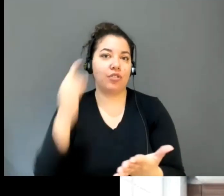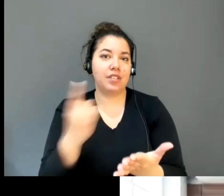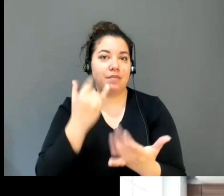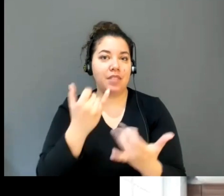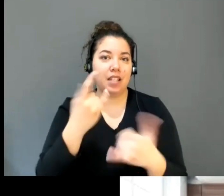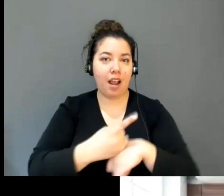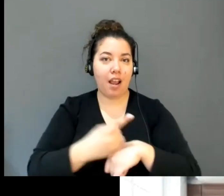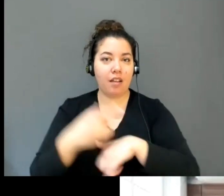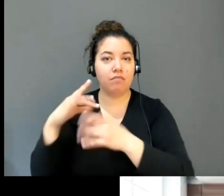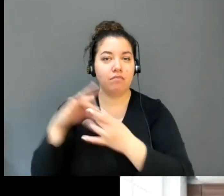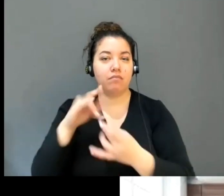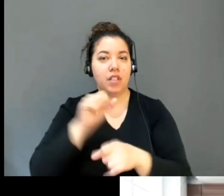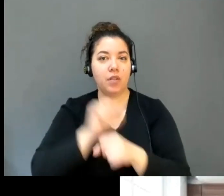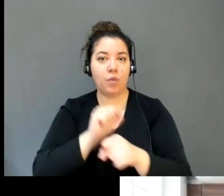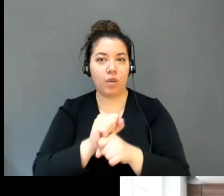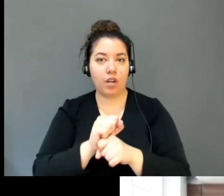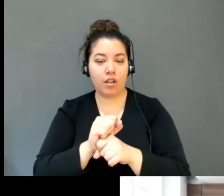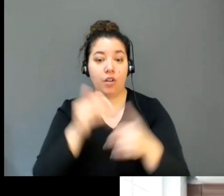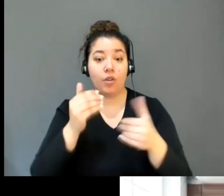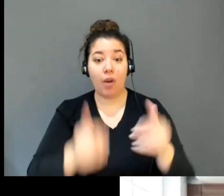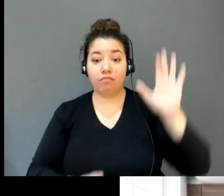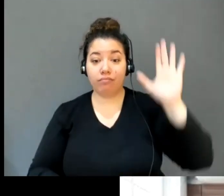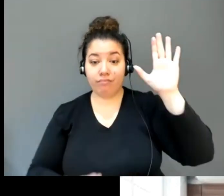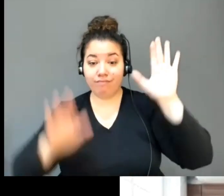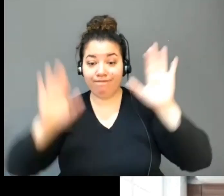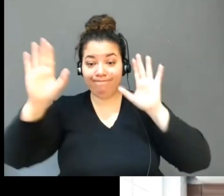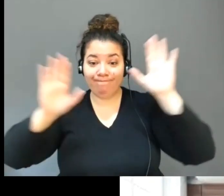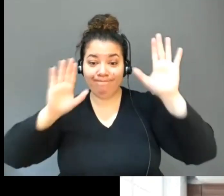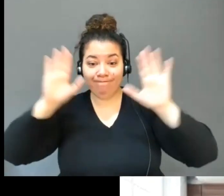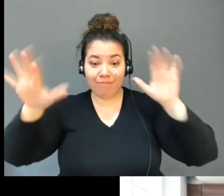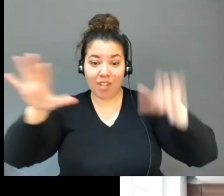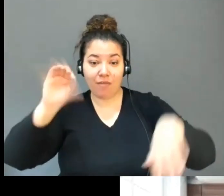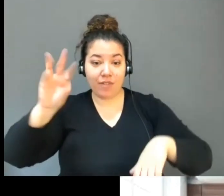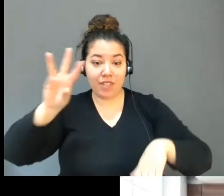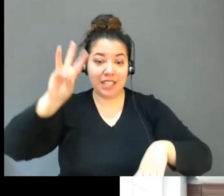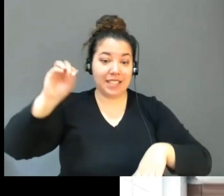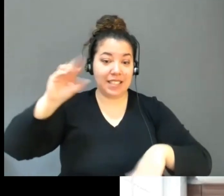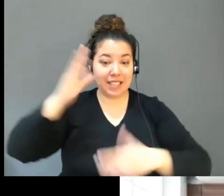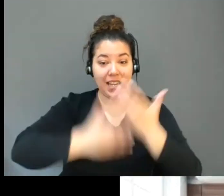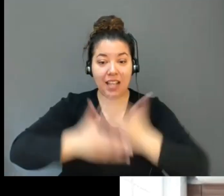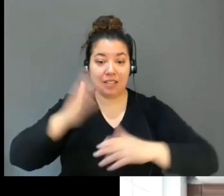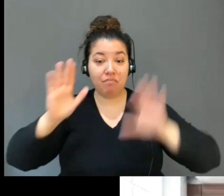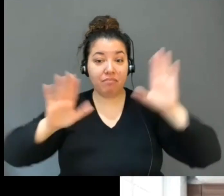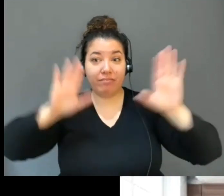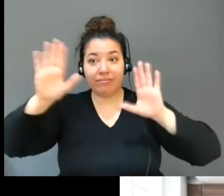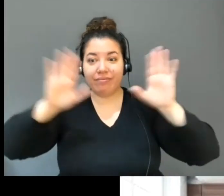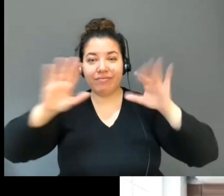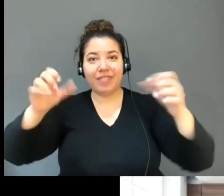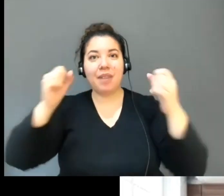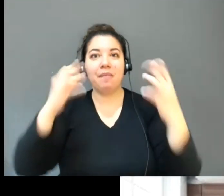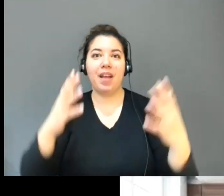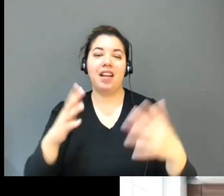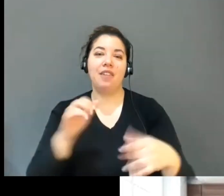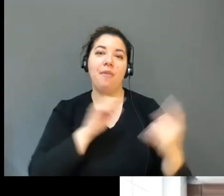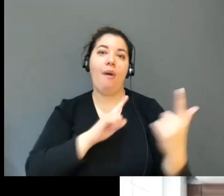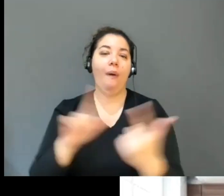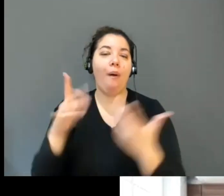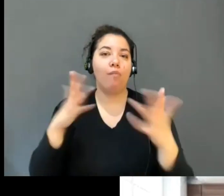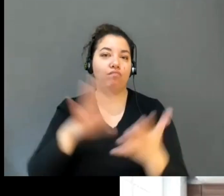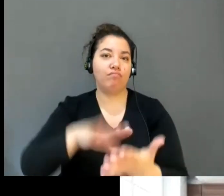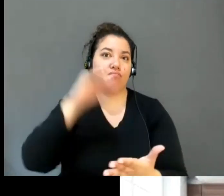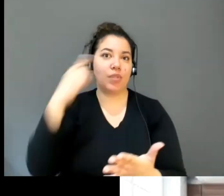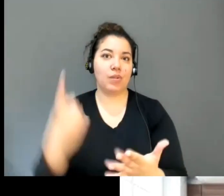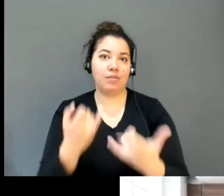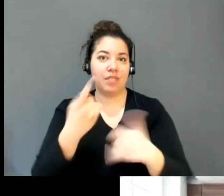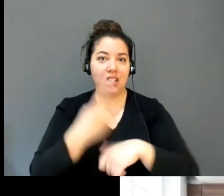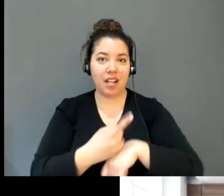this industry? Raise your hand with a lot of hands up. 50, 60 hands, lots of hands. We all learned something today about this industry. I thought it was